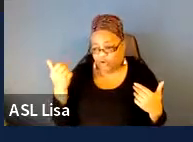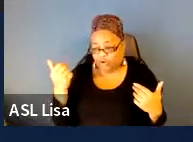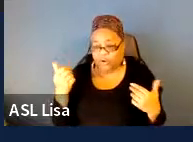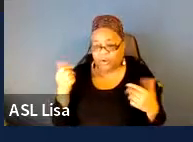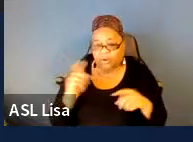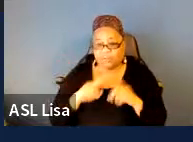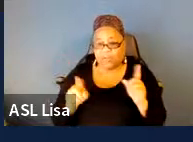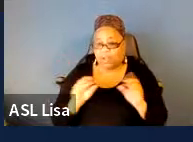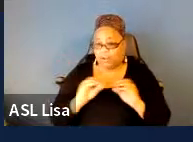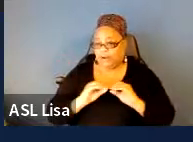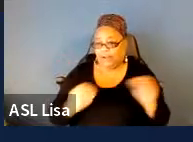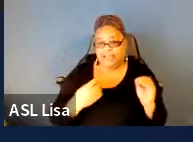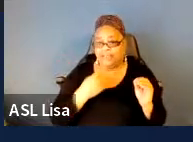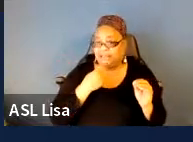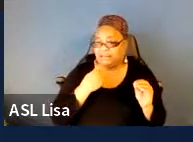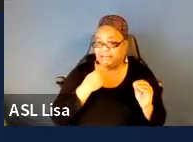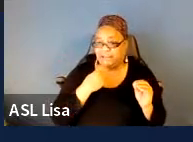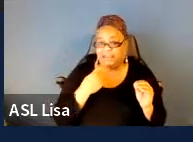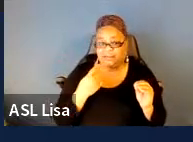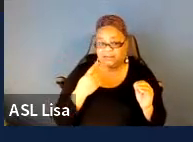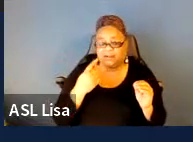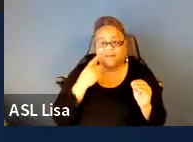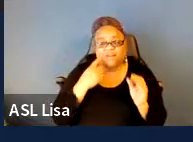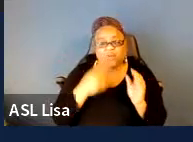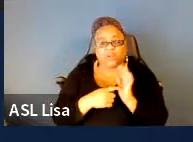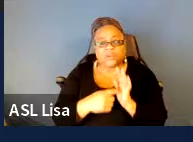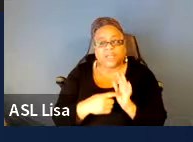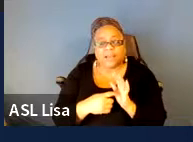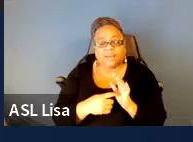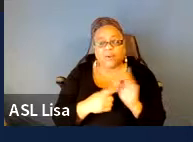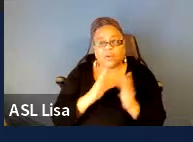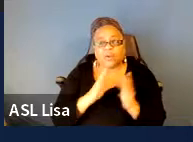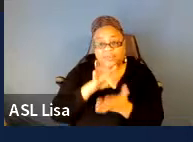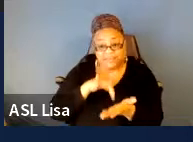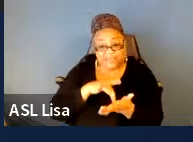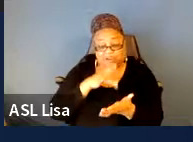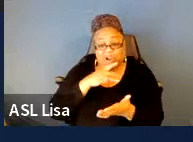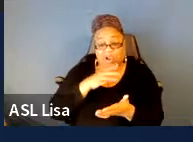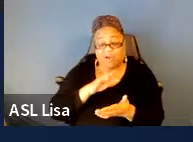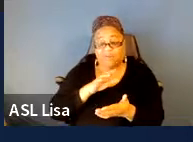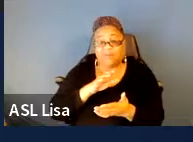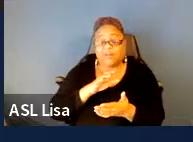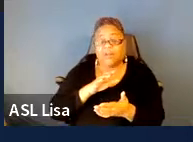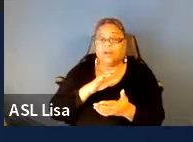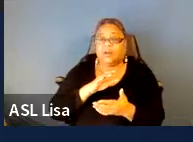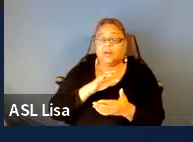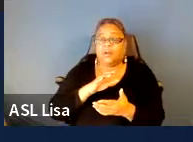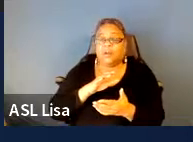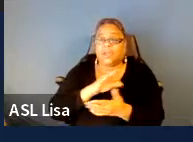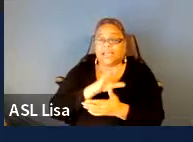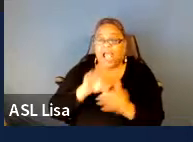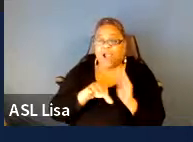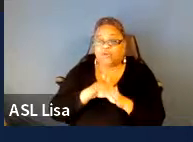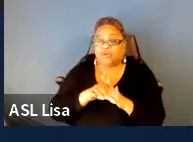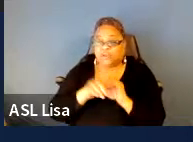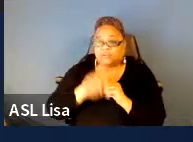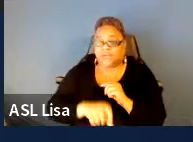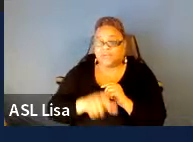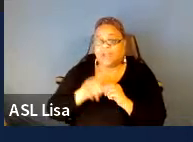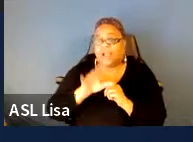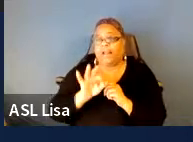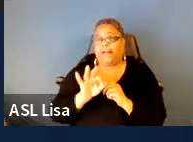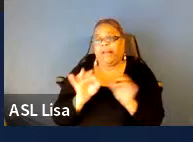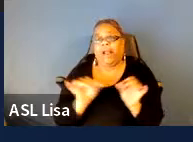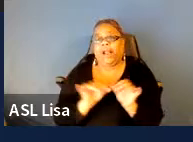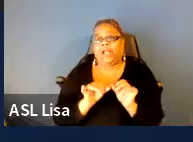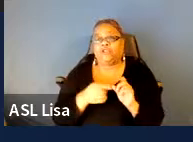there's nothing that says that, for example, the center of the tactile characters has to be exactly 9 inches from the latch